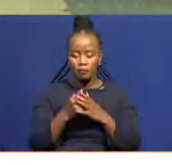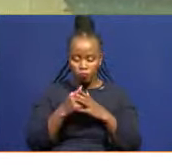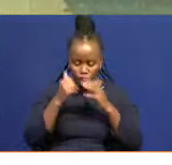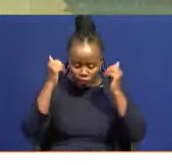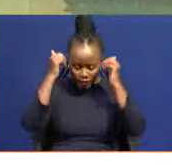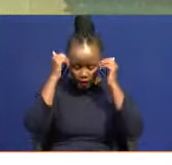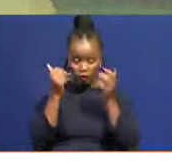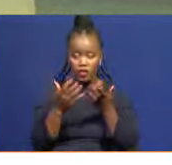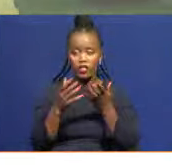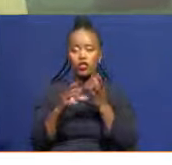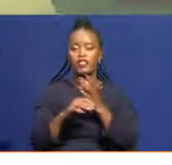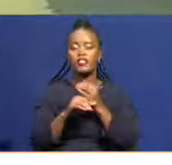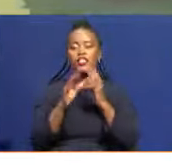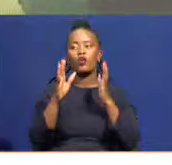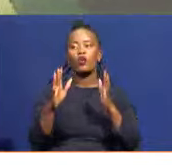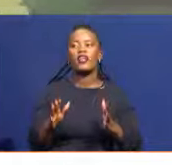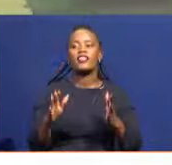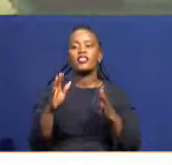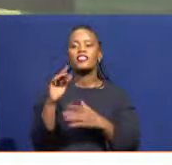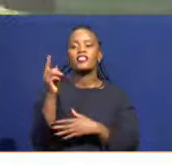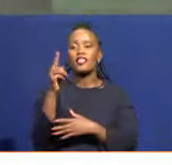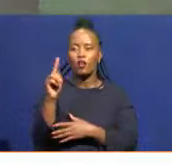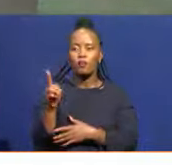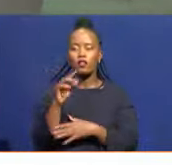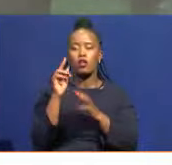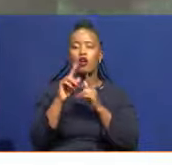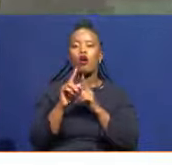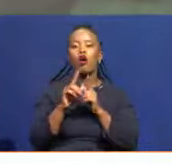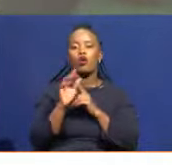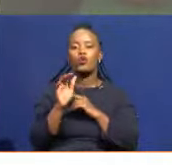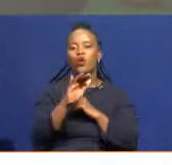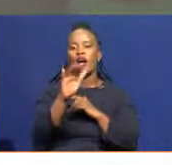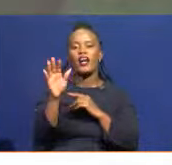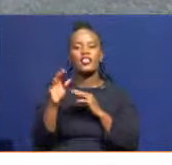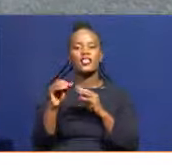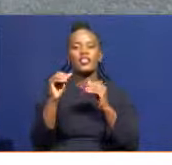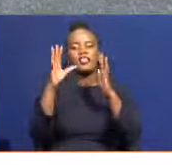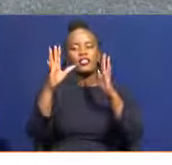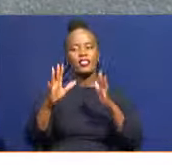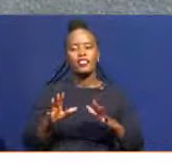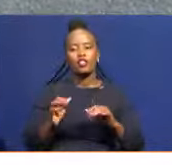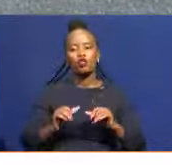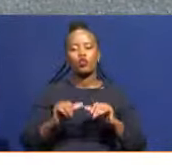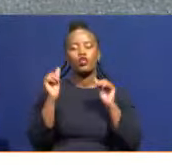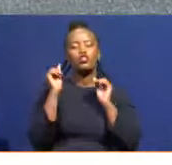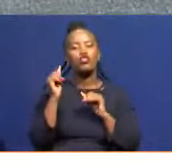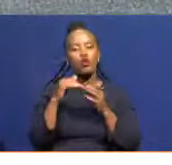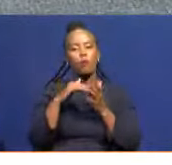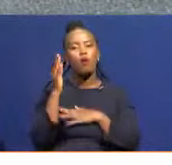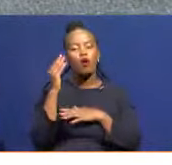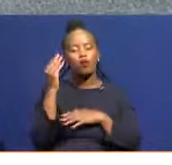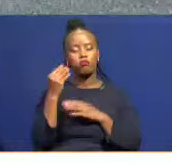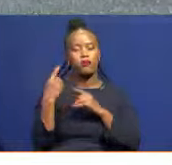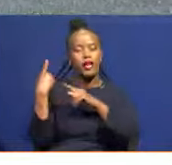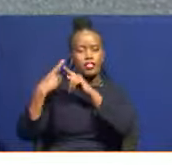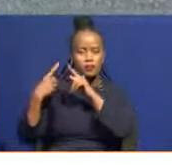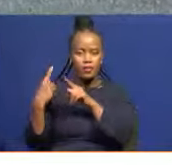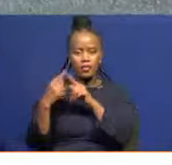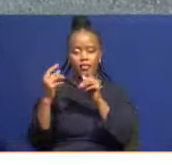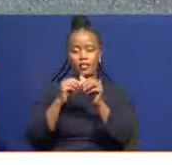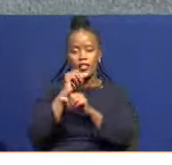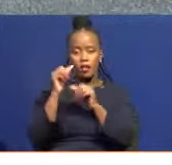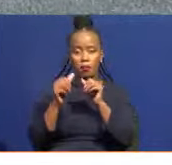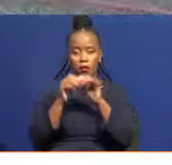kuhusu taaluma na vipaji jijini Nairobi pia waliwahimiza walimu kujiendeleza kimasomo ili kunoa maarifa yao kuhusu mfumo